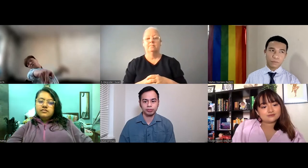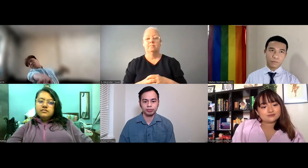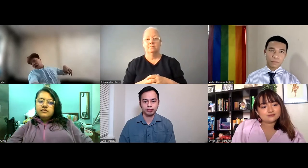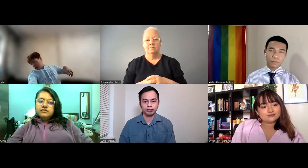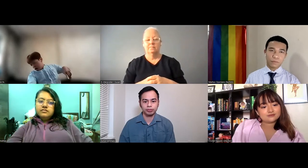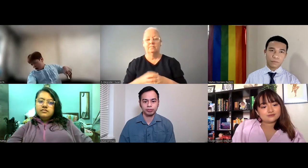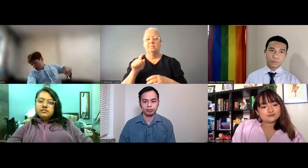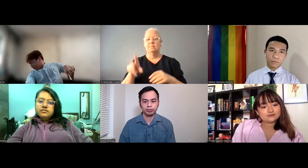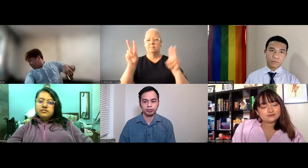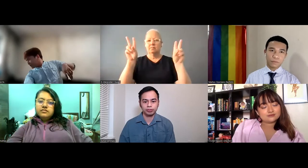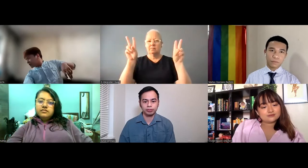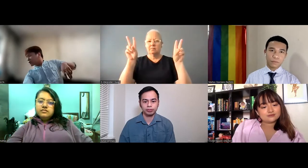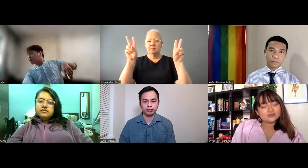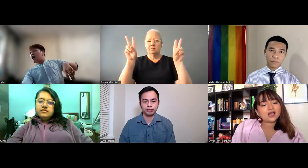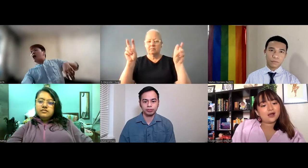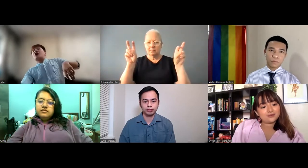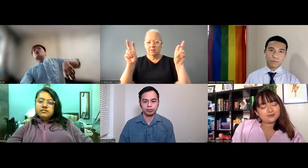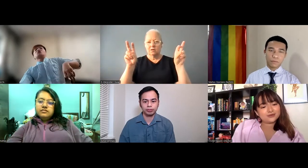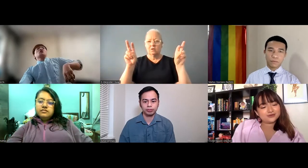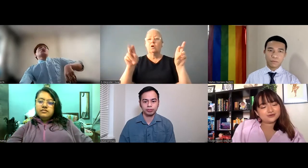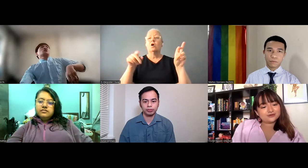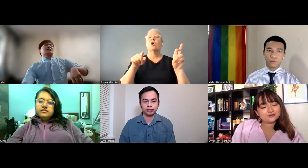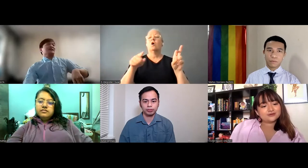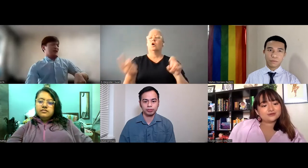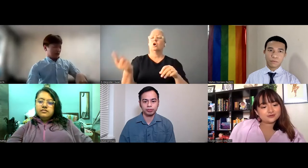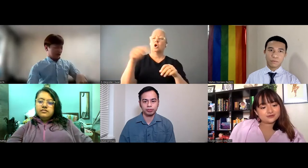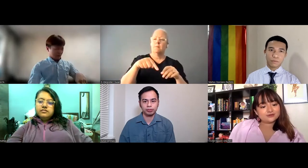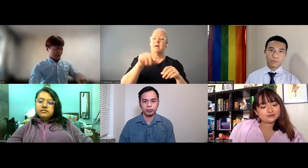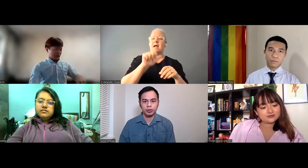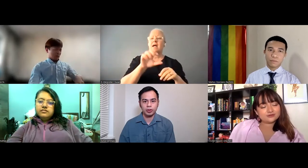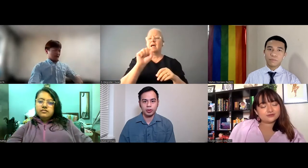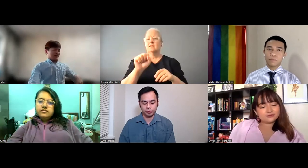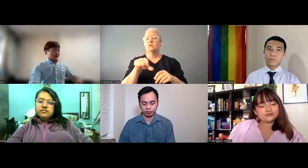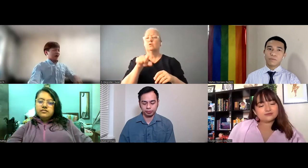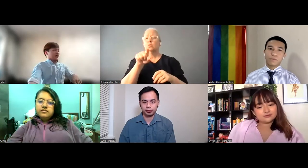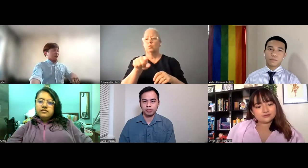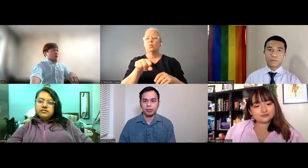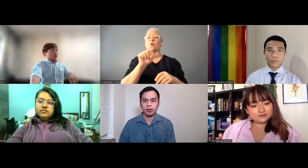Kumas, You Are, is the name, a title of the movie.